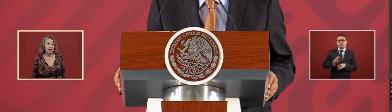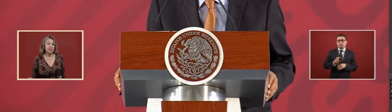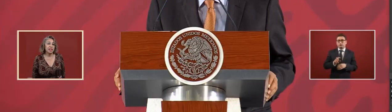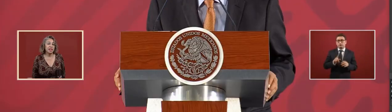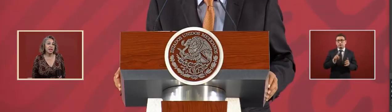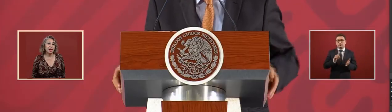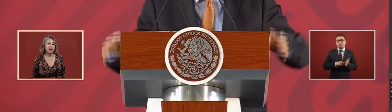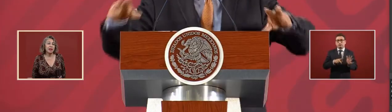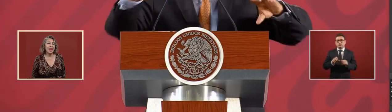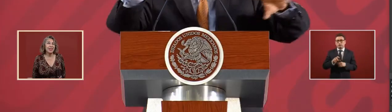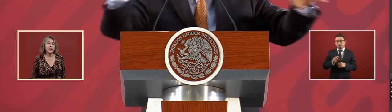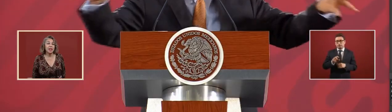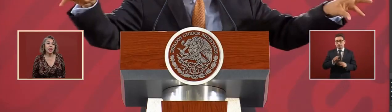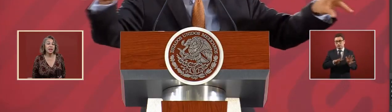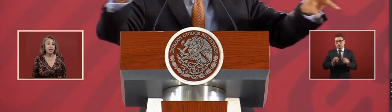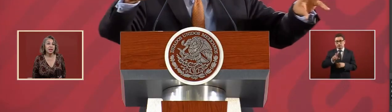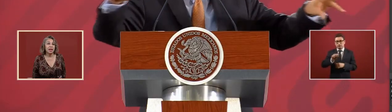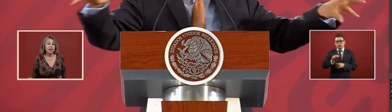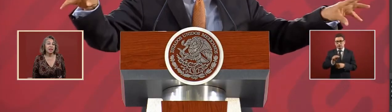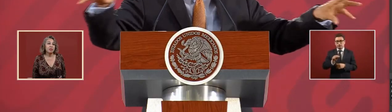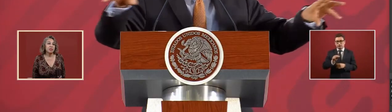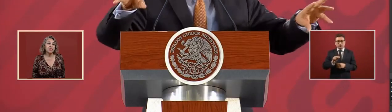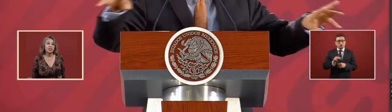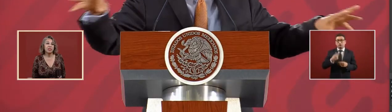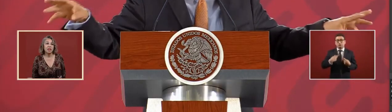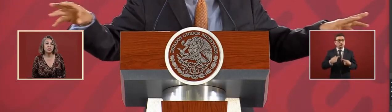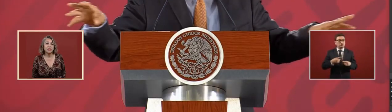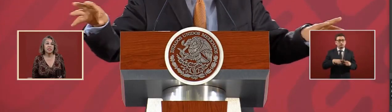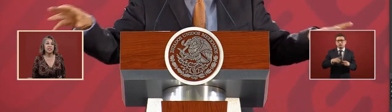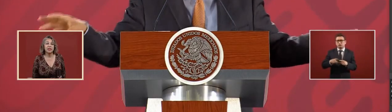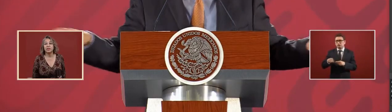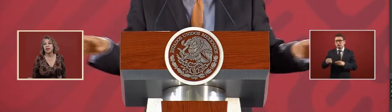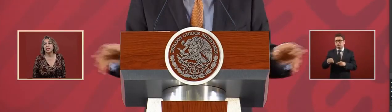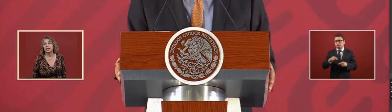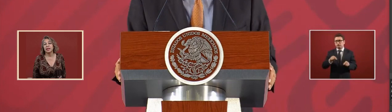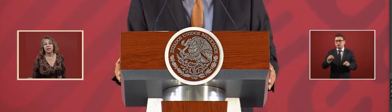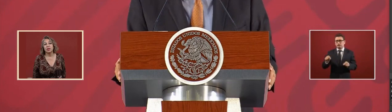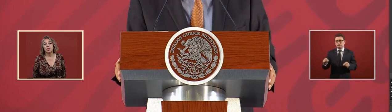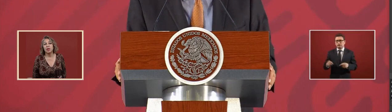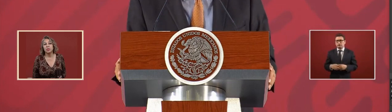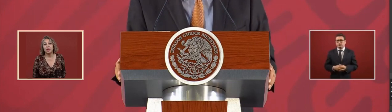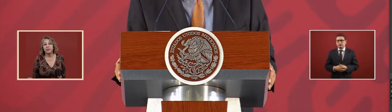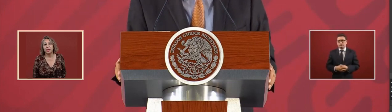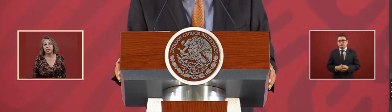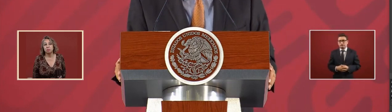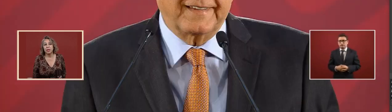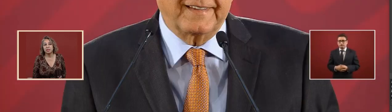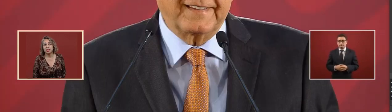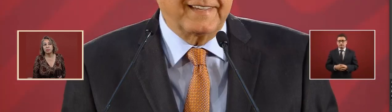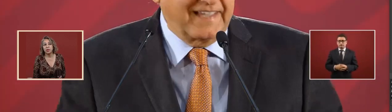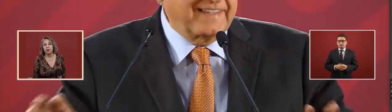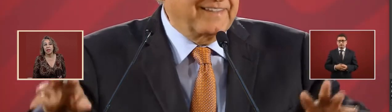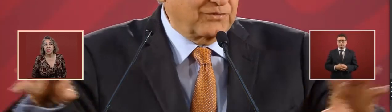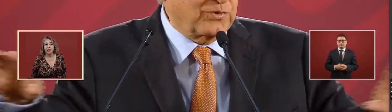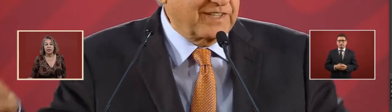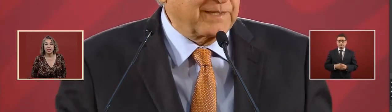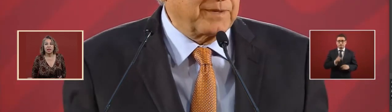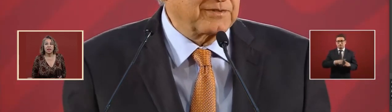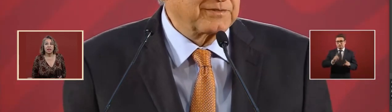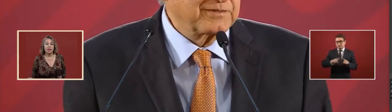in 1880 and there were several that he was considering who he would leave in this place